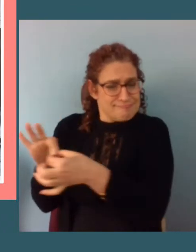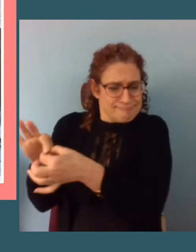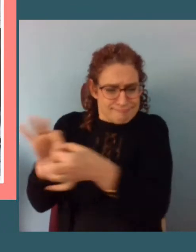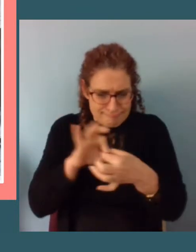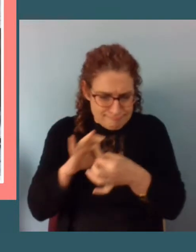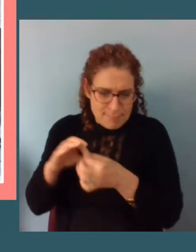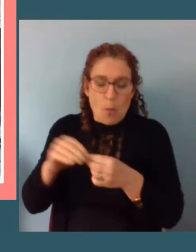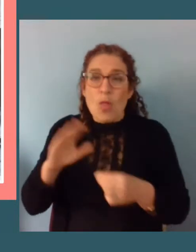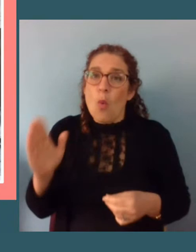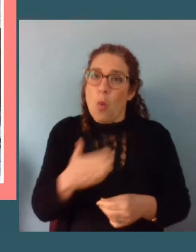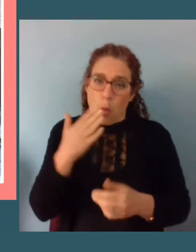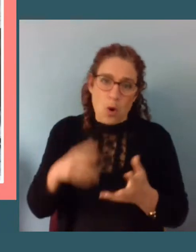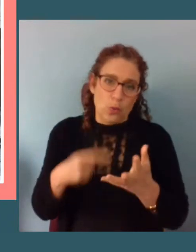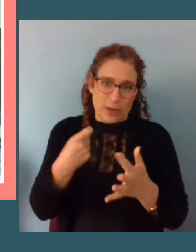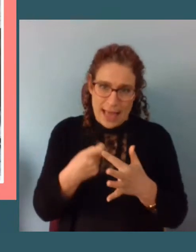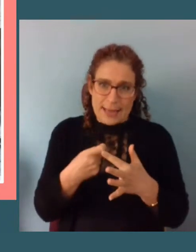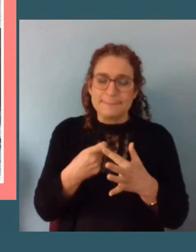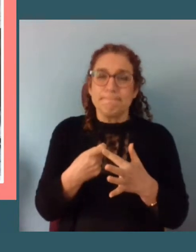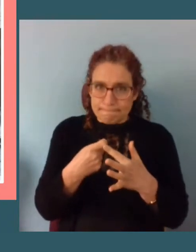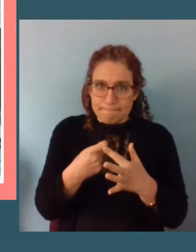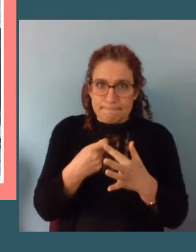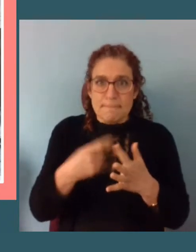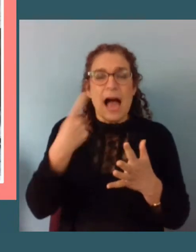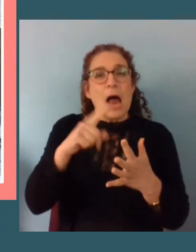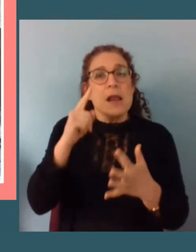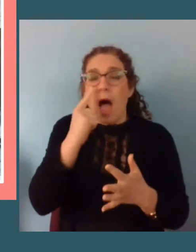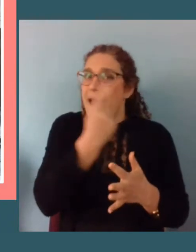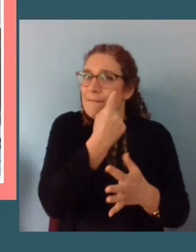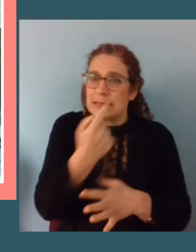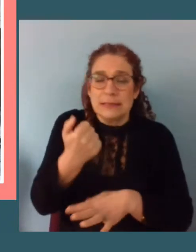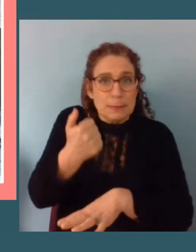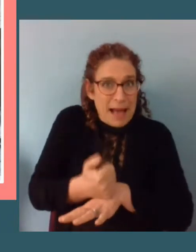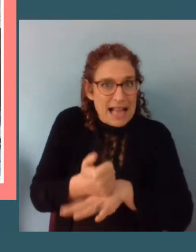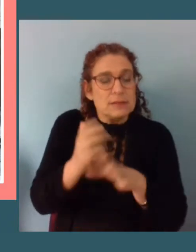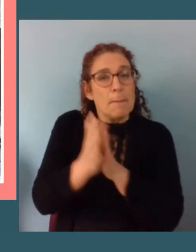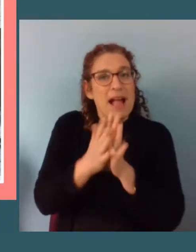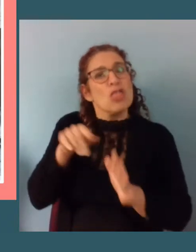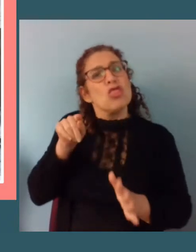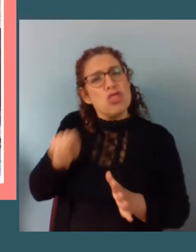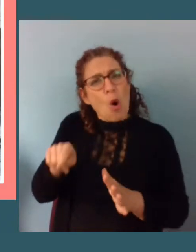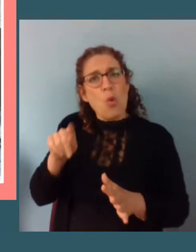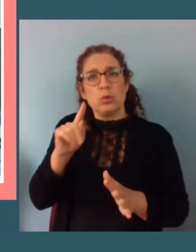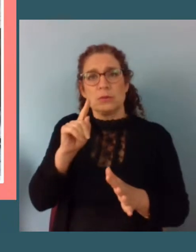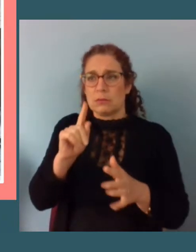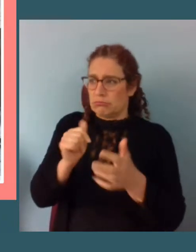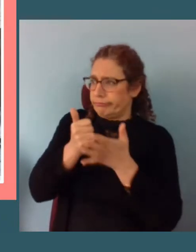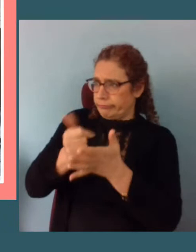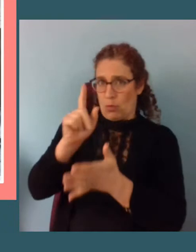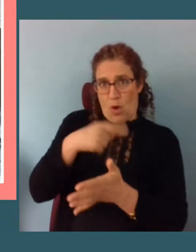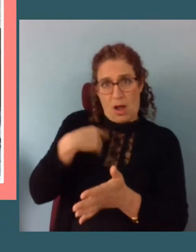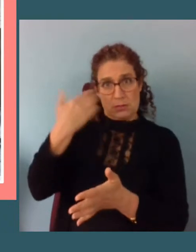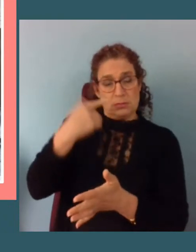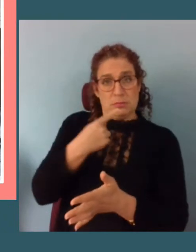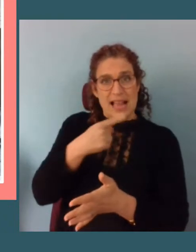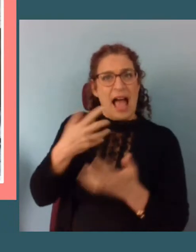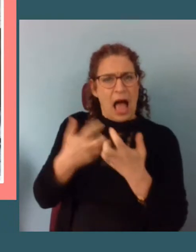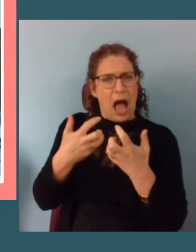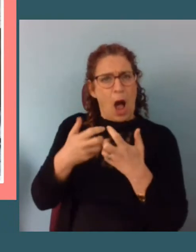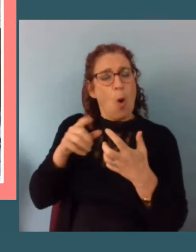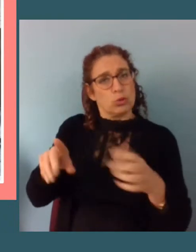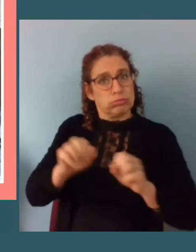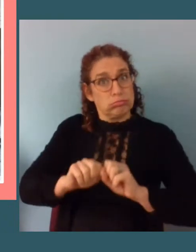psychological resources and evidence-based. So the types of interventions I've described, how can we roll those out across the